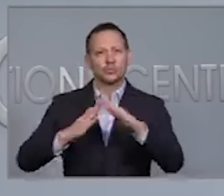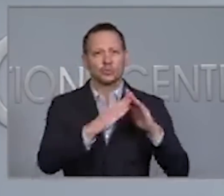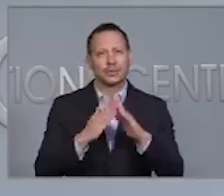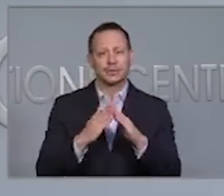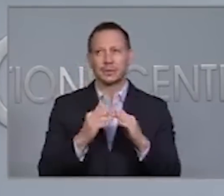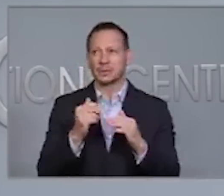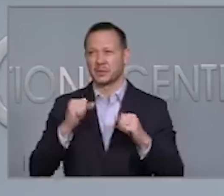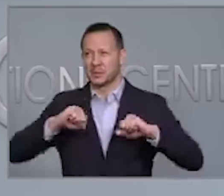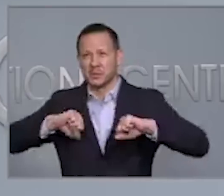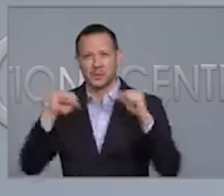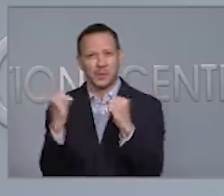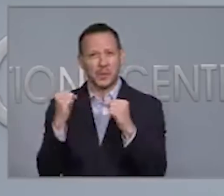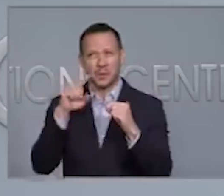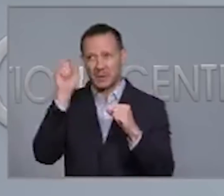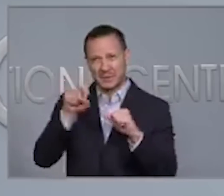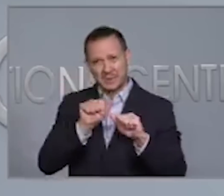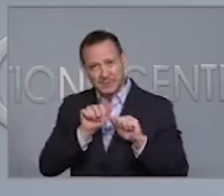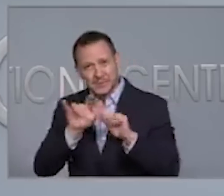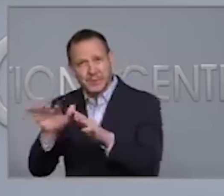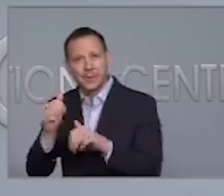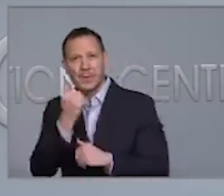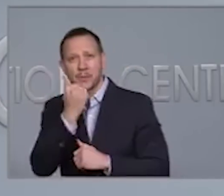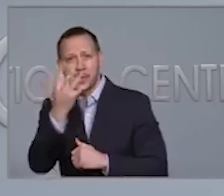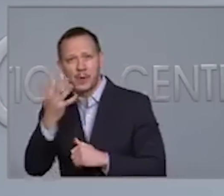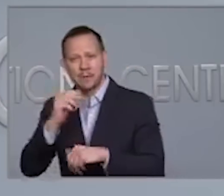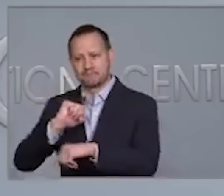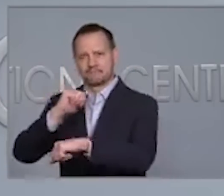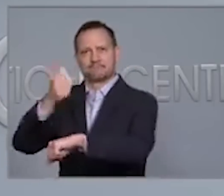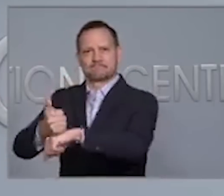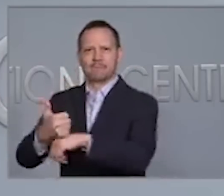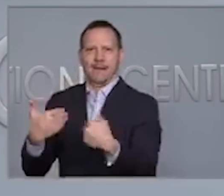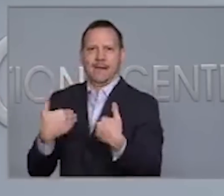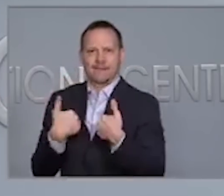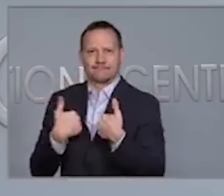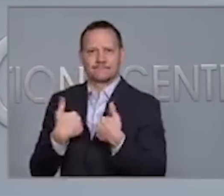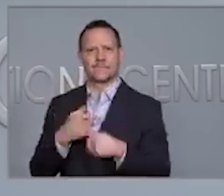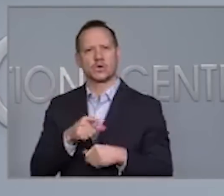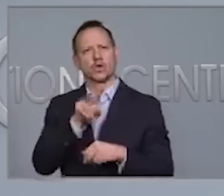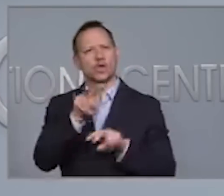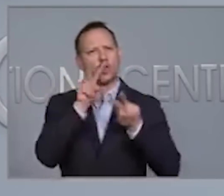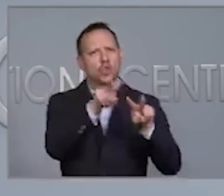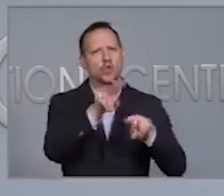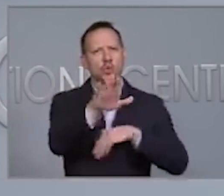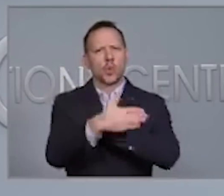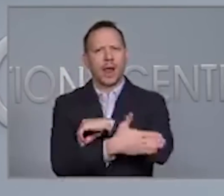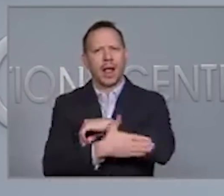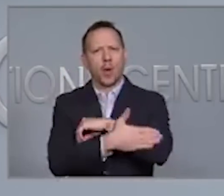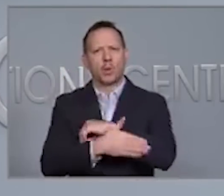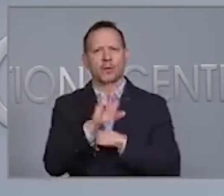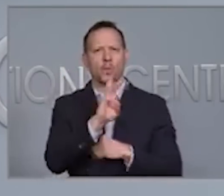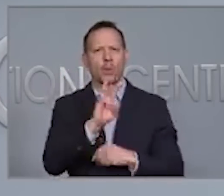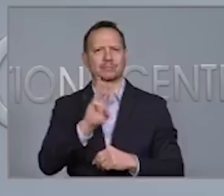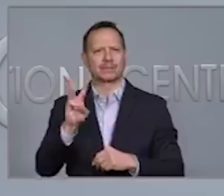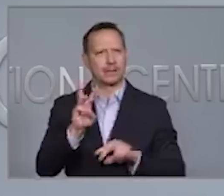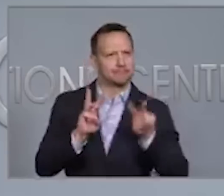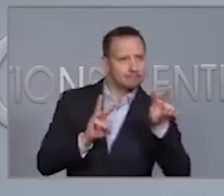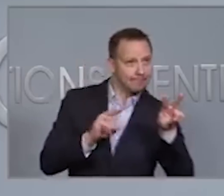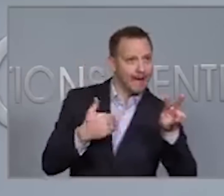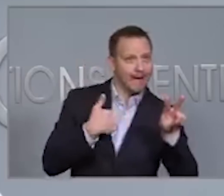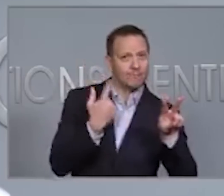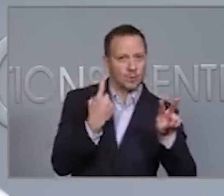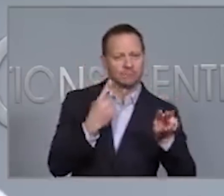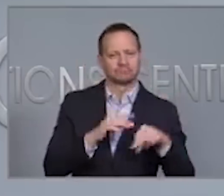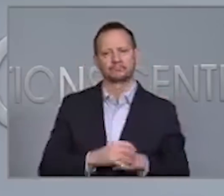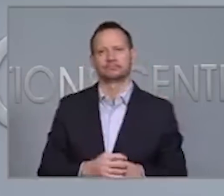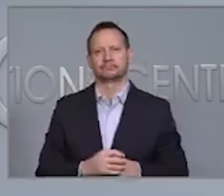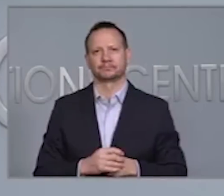cold temperatures. And you can get that information if there's one in your county on your county's website. The State Highway